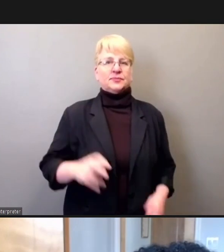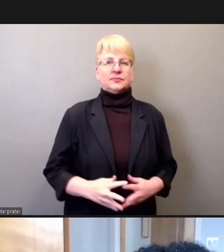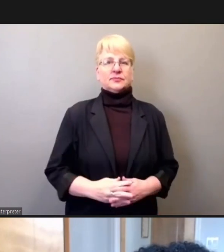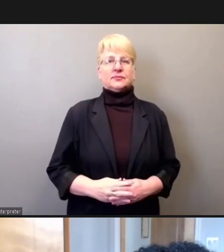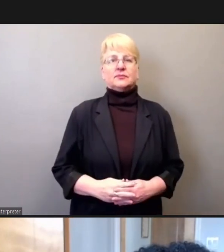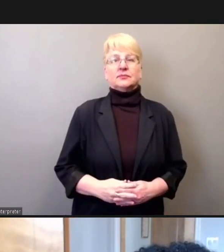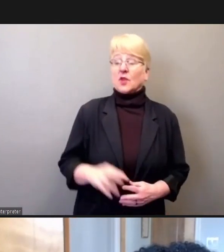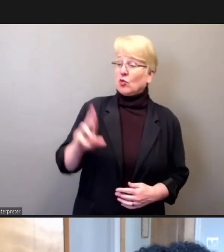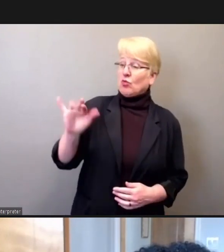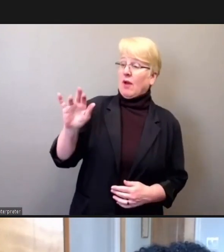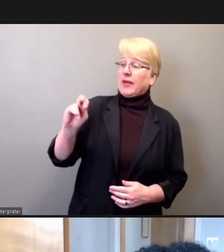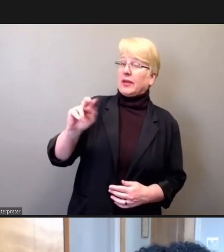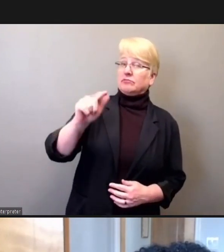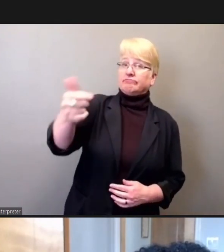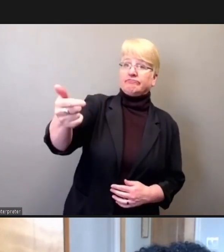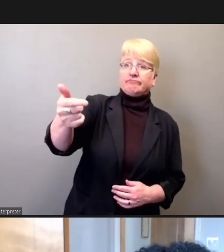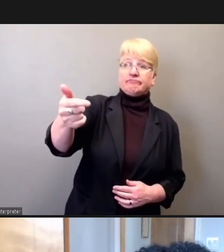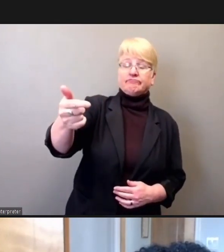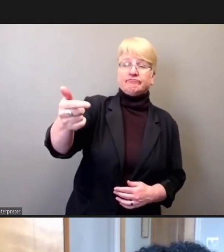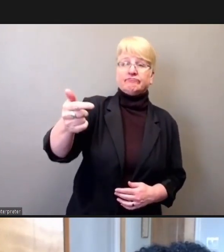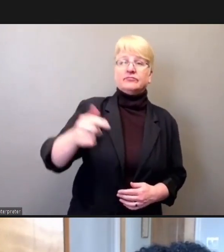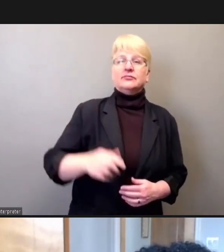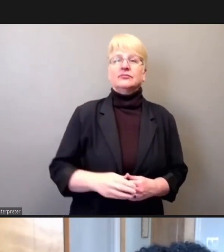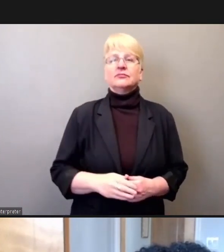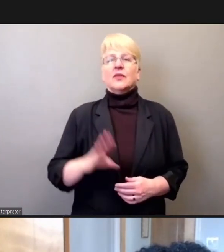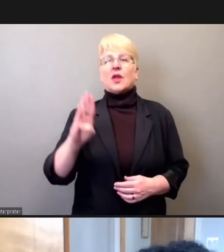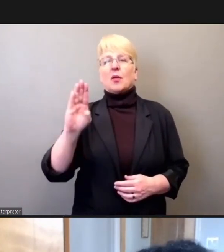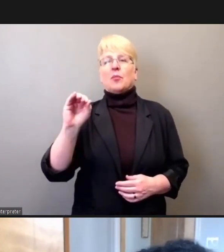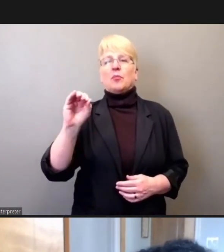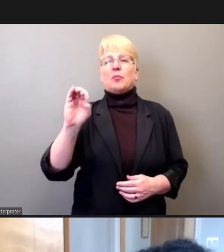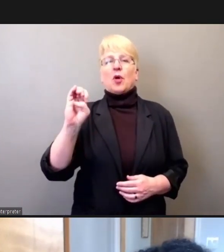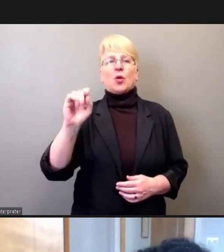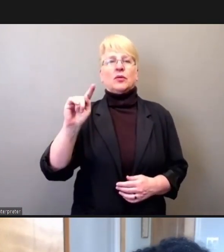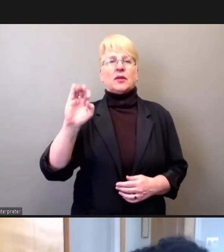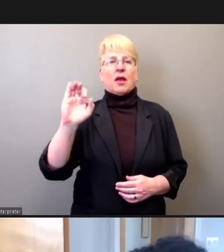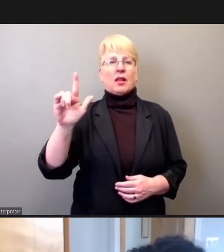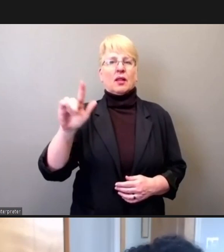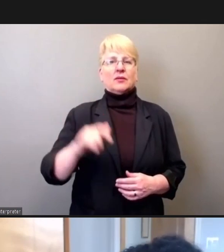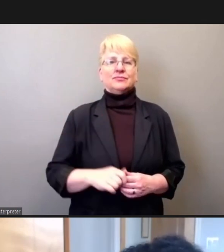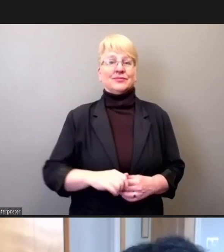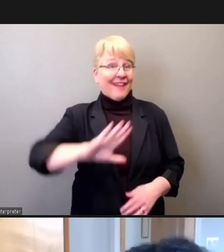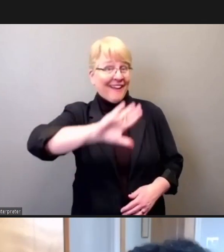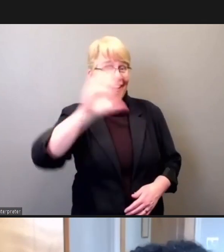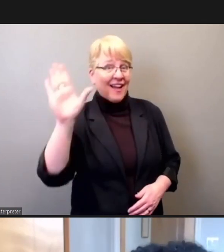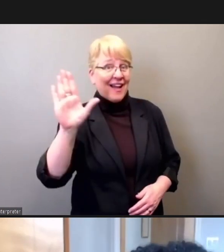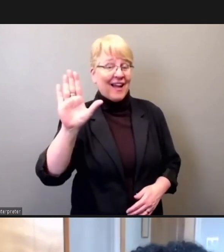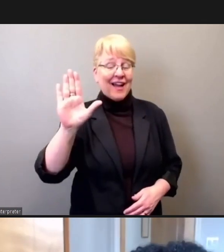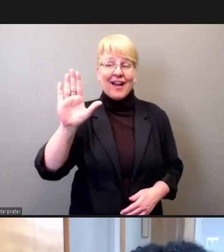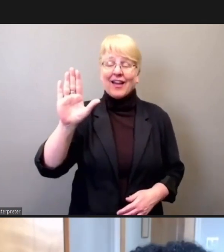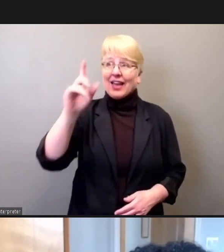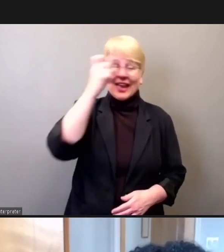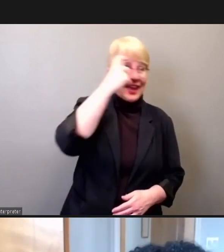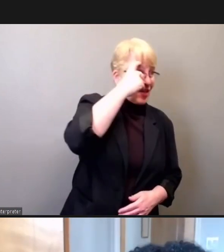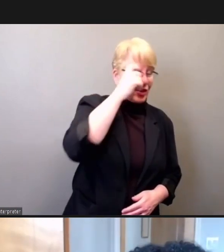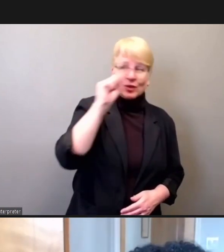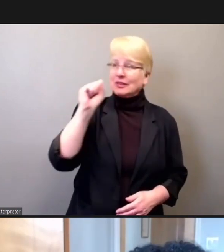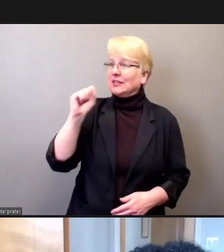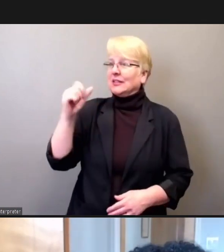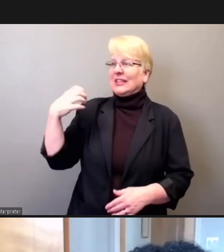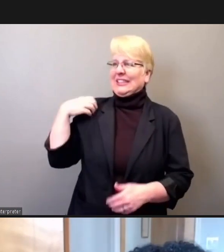Ryan, if you want to go ahead and let me unmute you. There you go. Go right ahead. Hi, Governor and Secretaries. Thanks for taking my